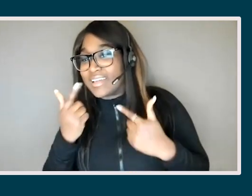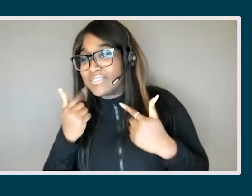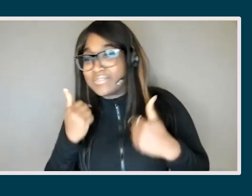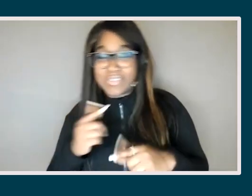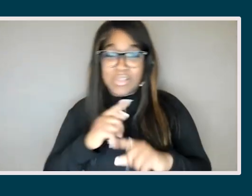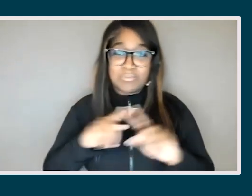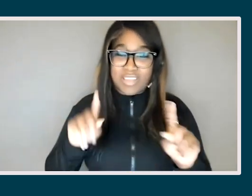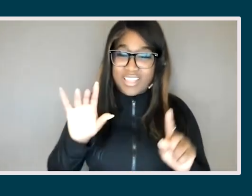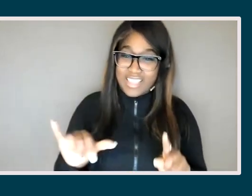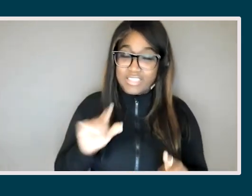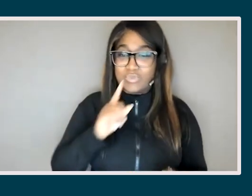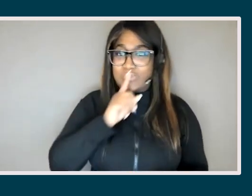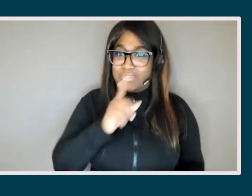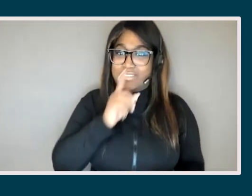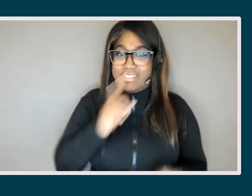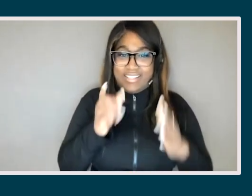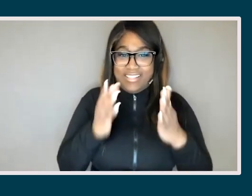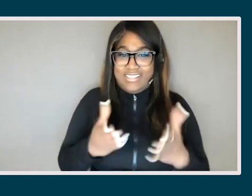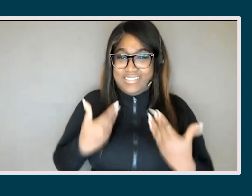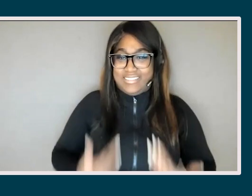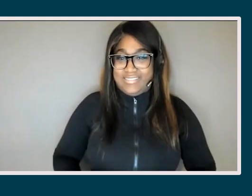It is the realist in the optimist.